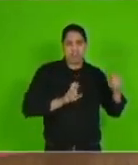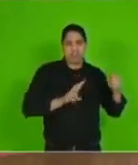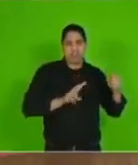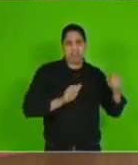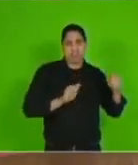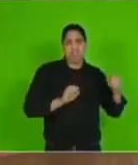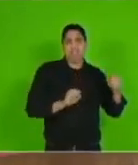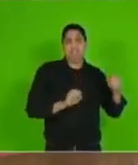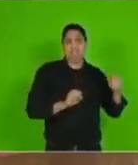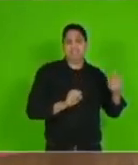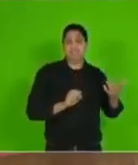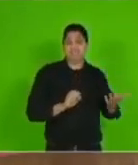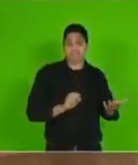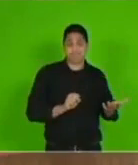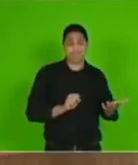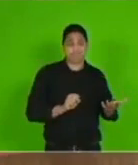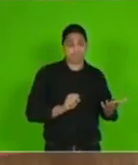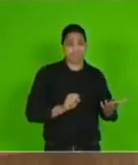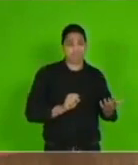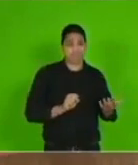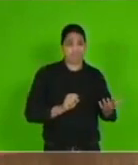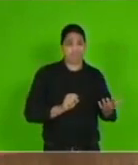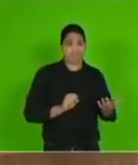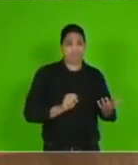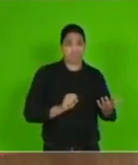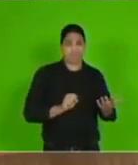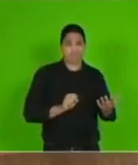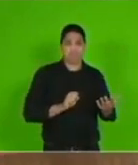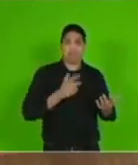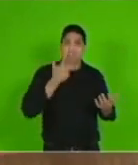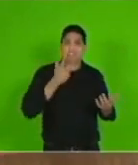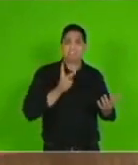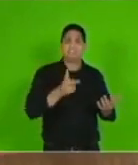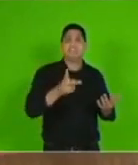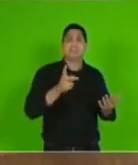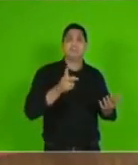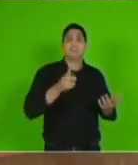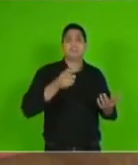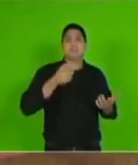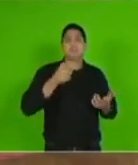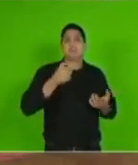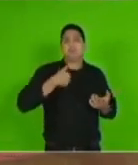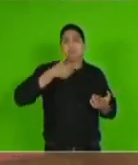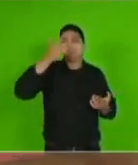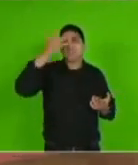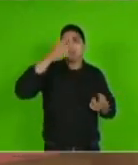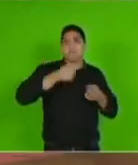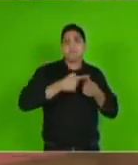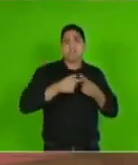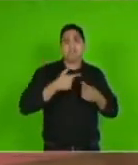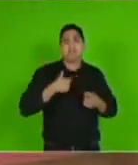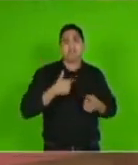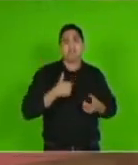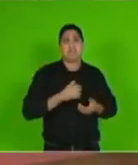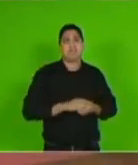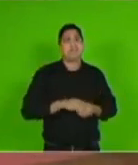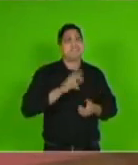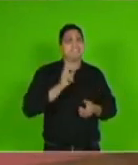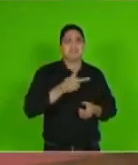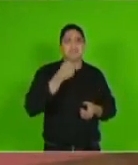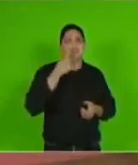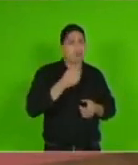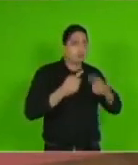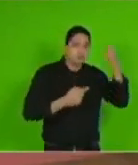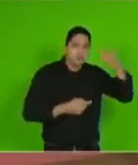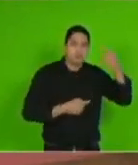It's time of the sin, time of darkness. They don't have the light because Jesus is the light and